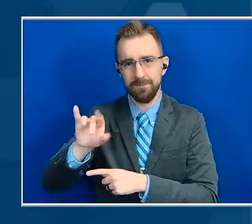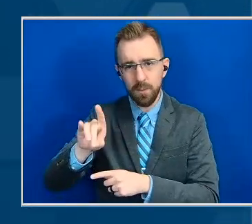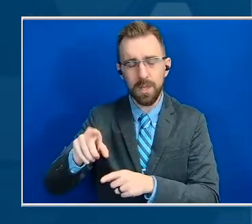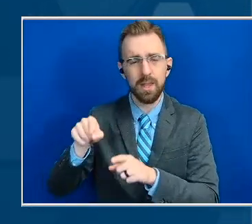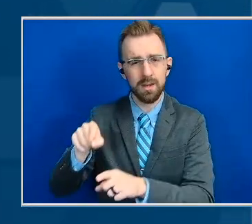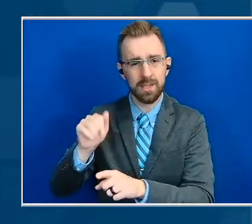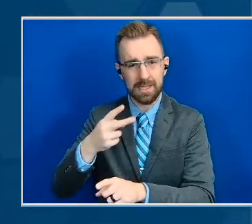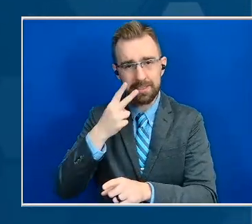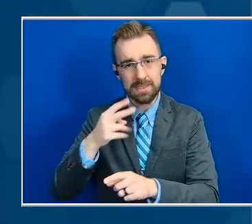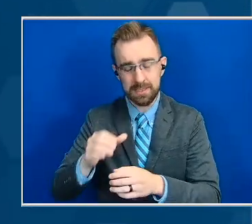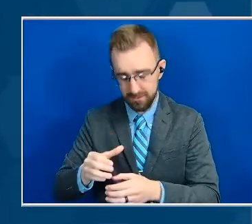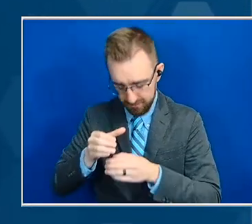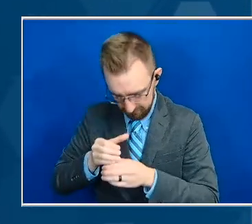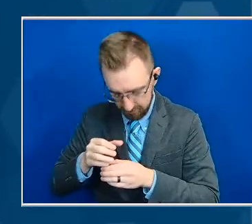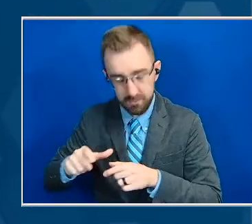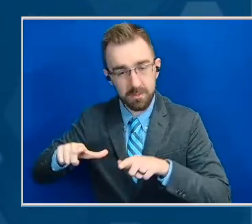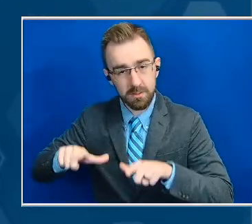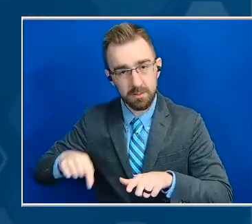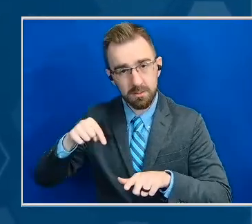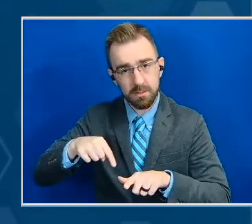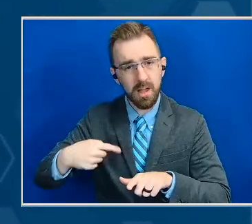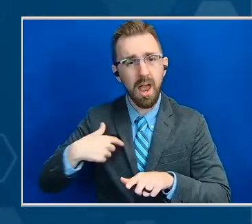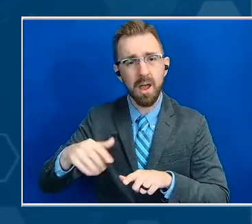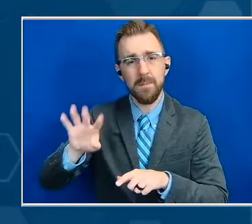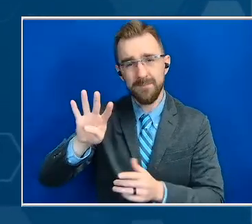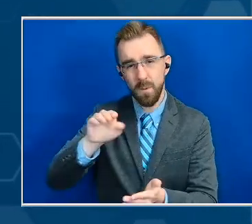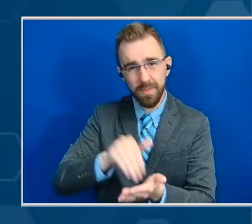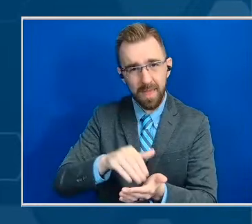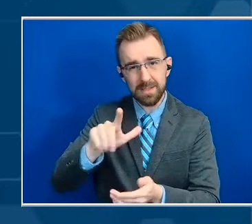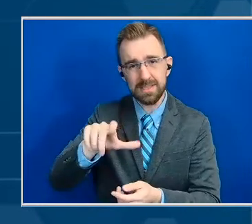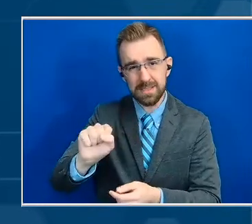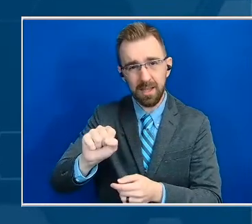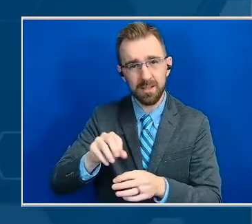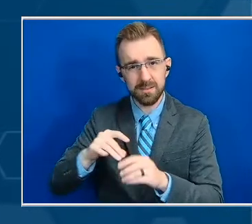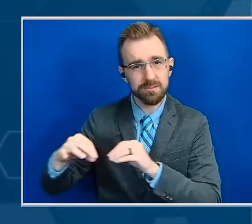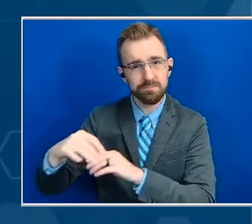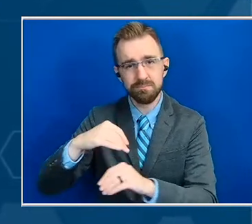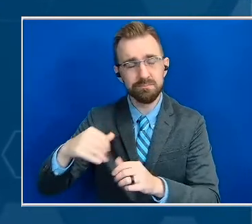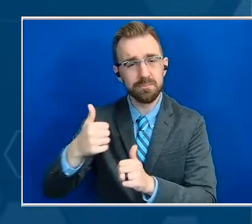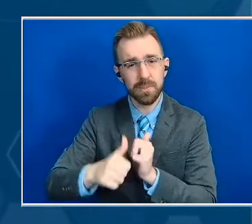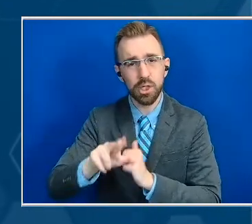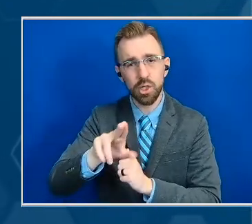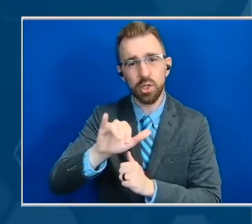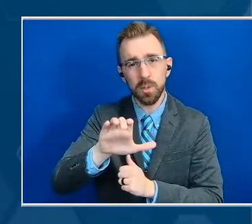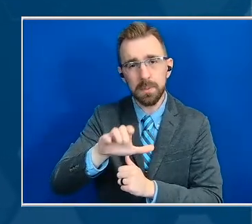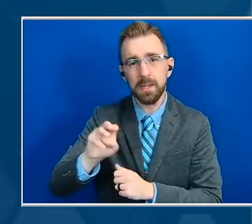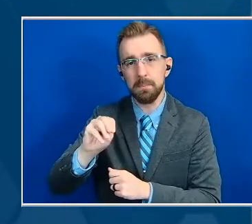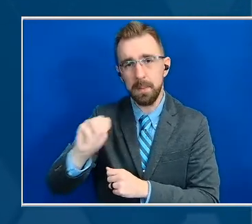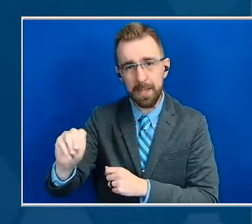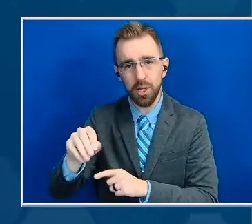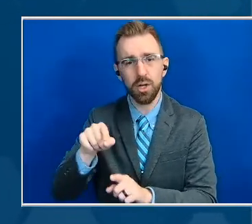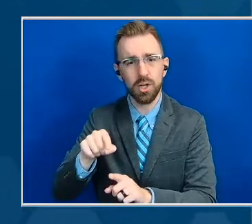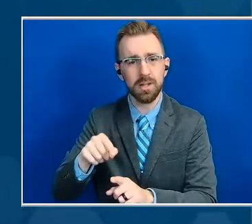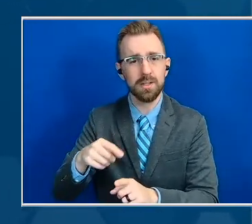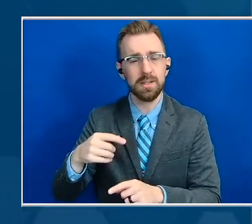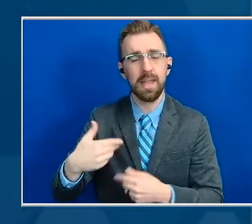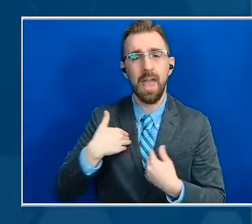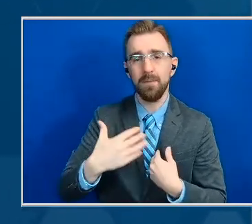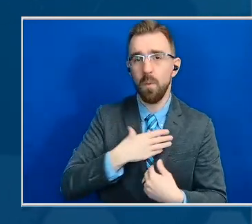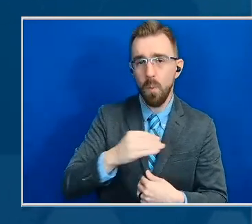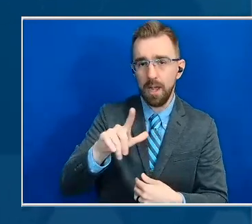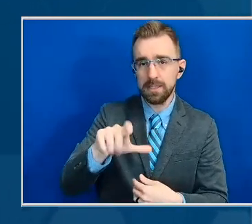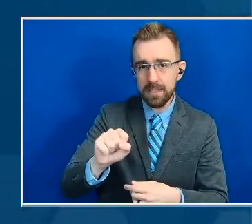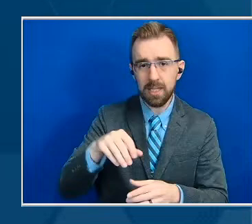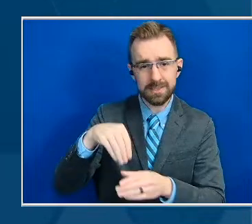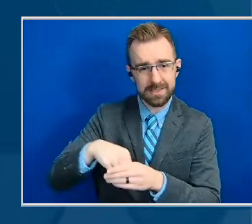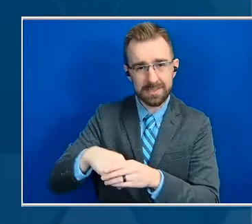microscope, breast milk has about 4,000 cells per cubic millimeter, and these are immune cells, white cells, just a representation of